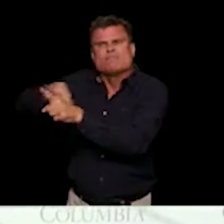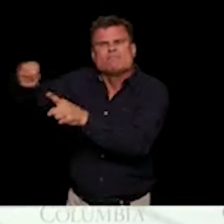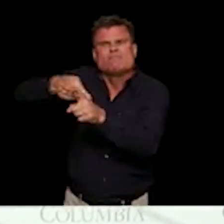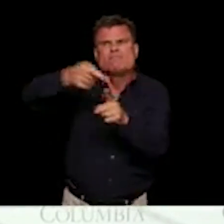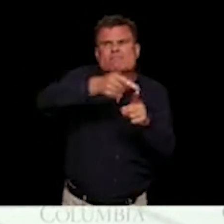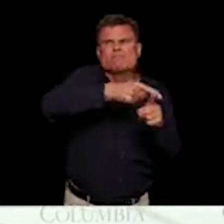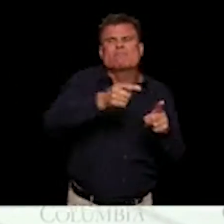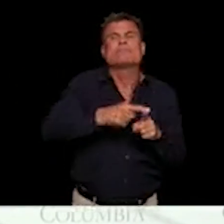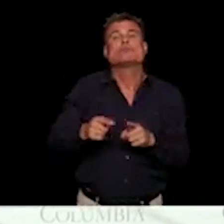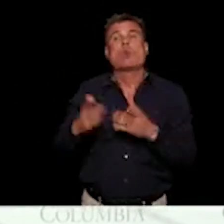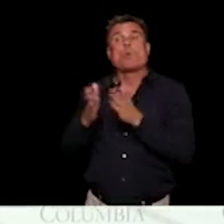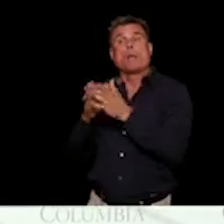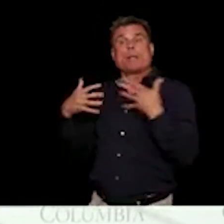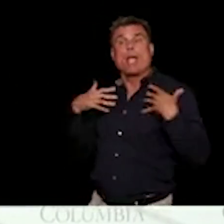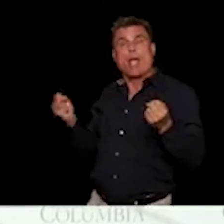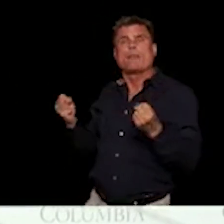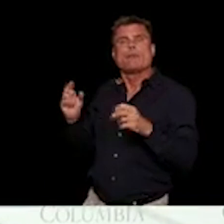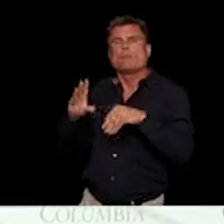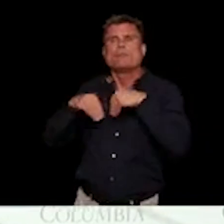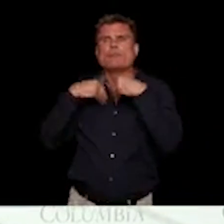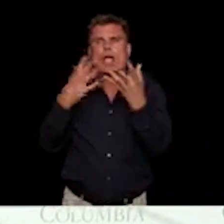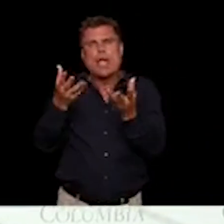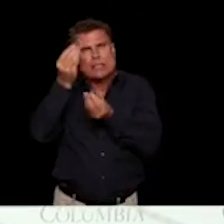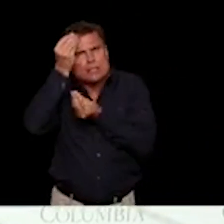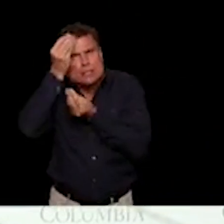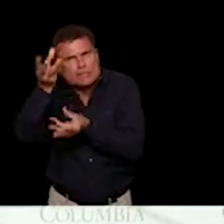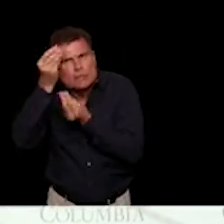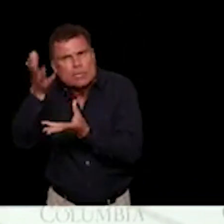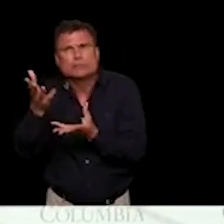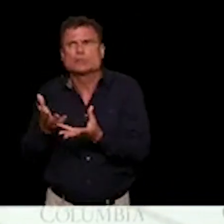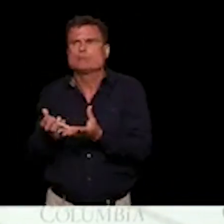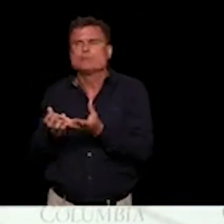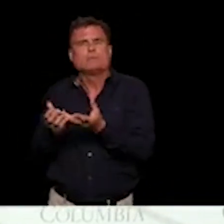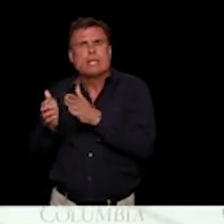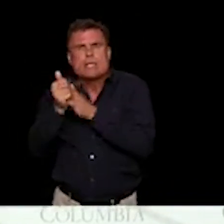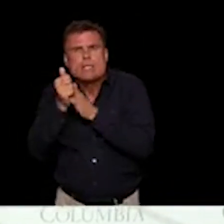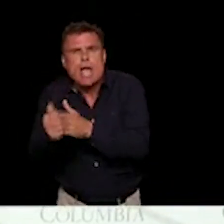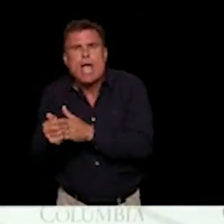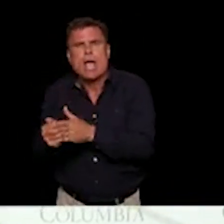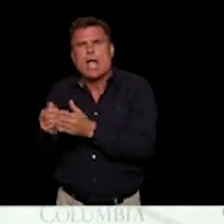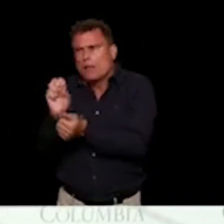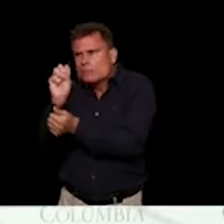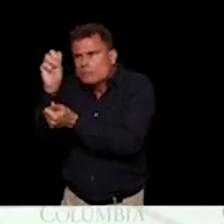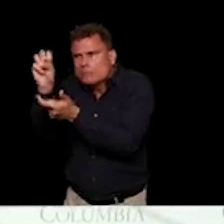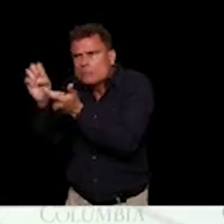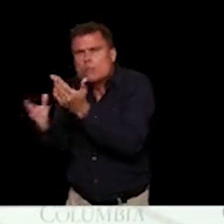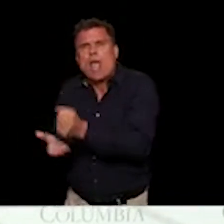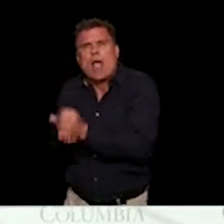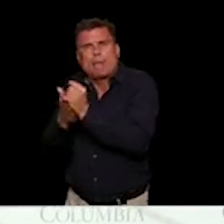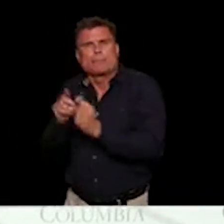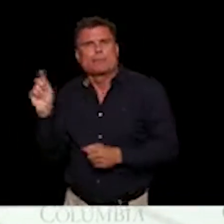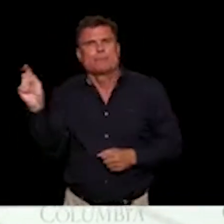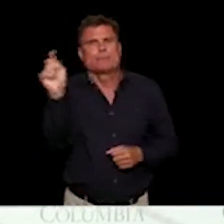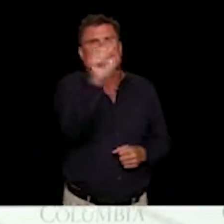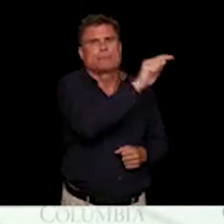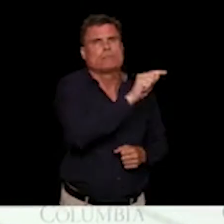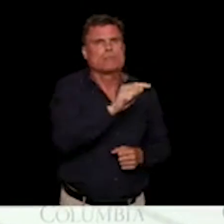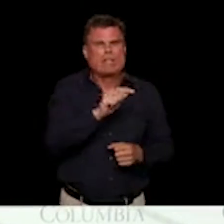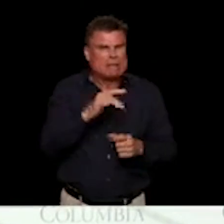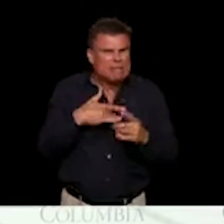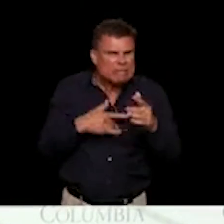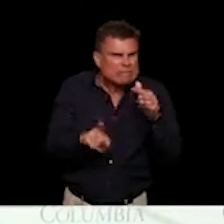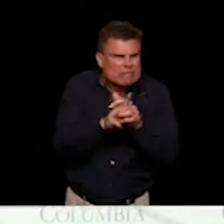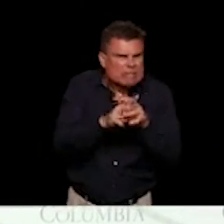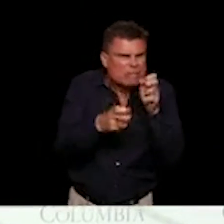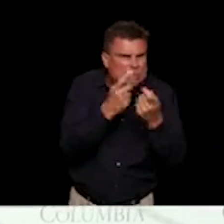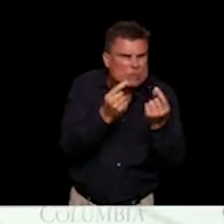very hard is providing institutions and services the guidance and the problem-solving day-to-day, as well as